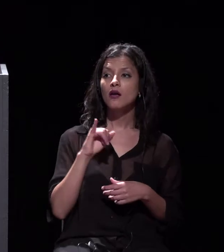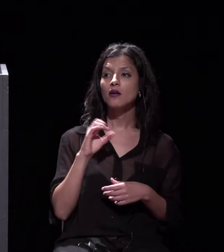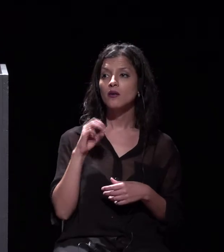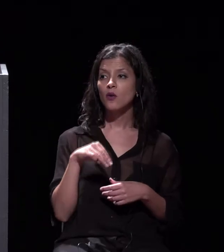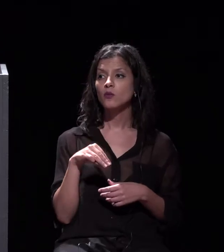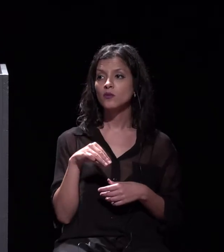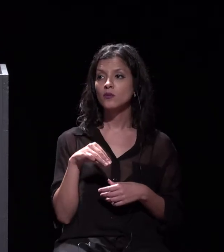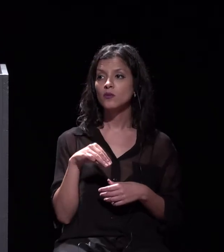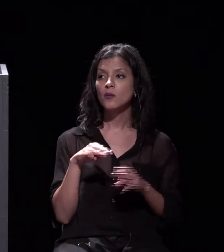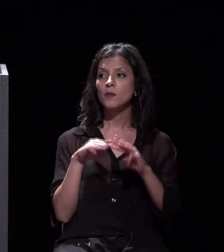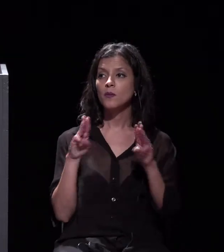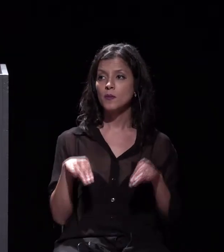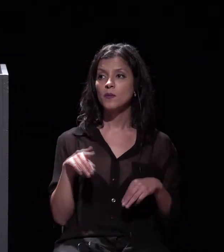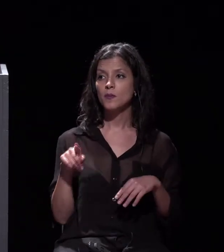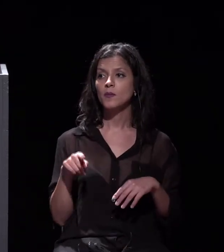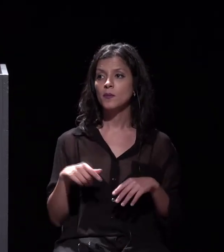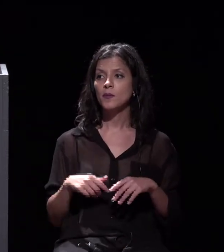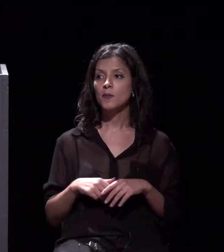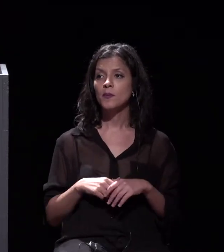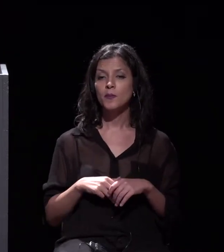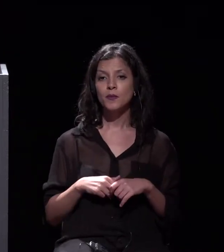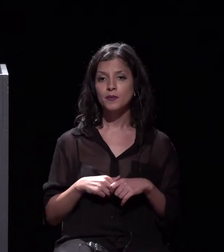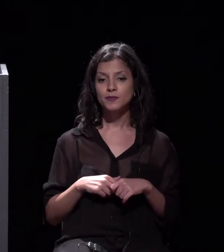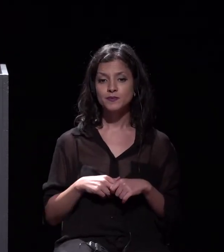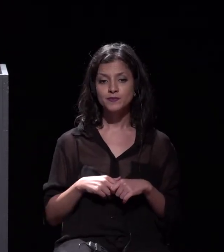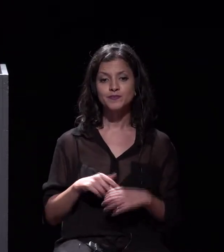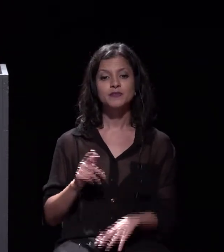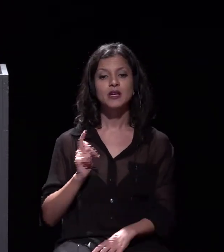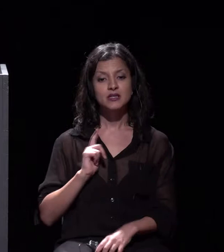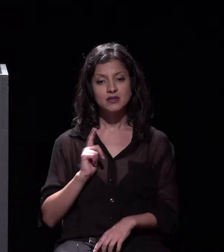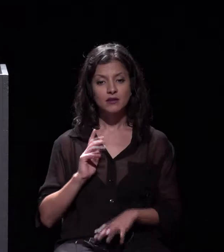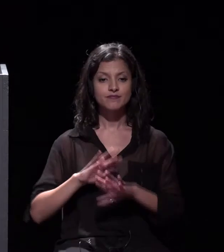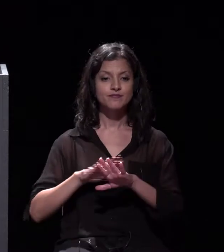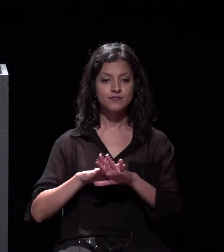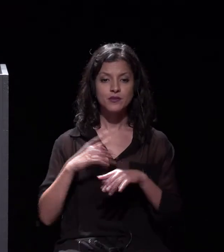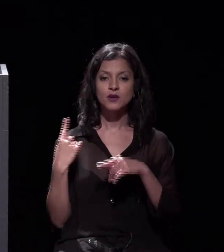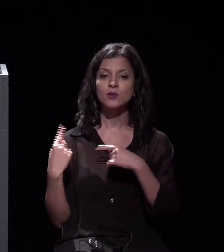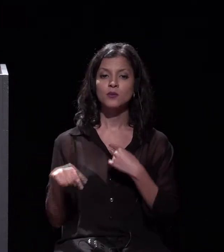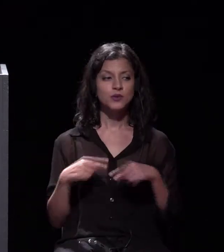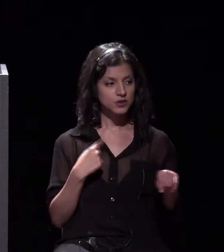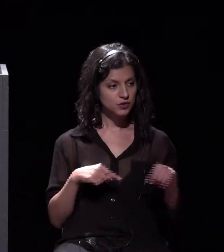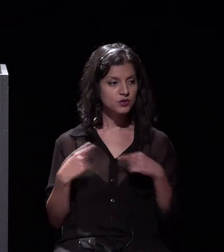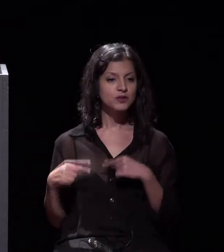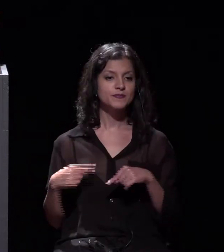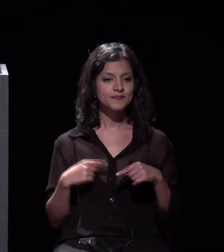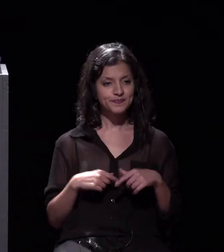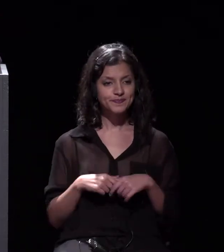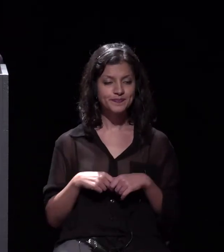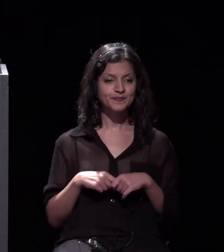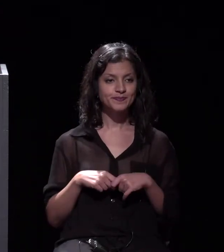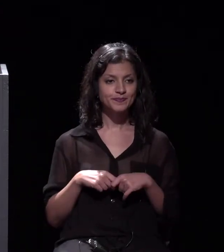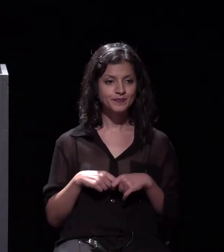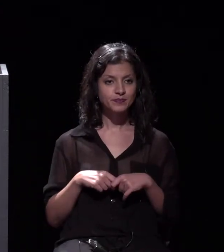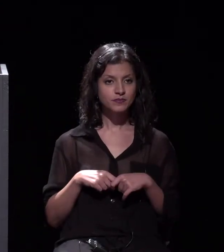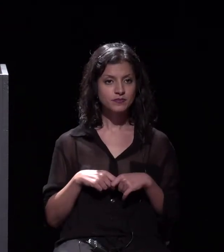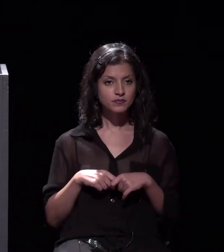a variety of things. Politically, it means nothing. But they went further. They said, they should help shape the consciousness